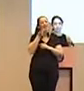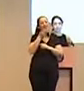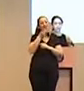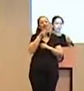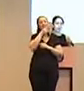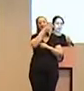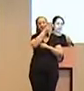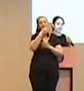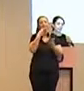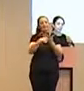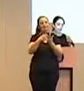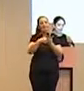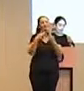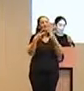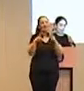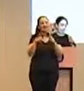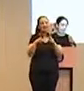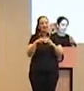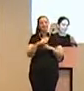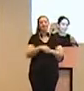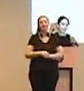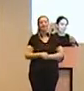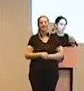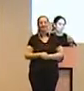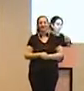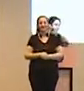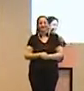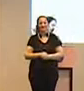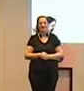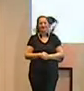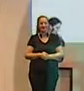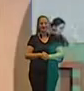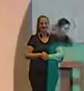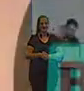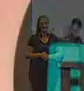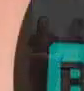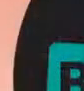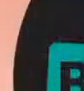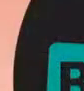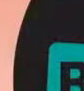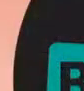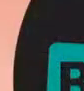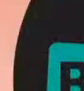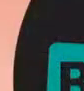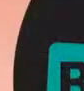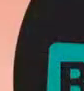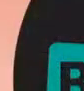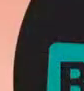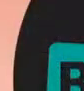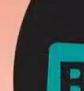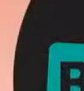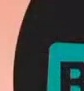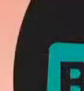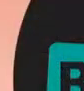food will also be sold outside for those who want to have lunch thing